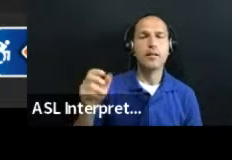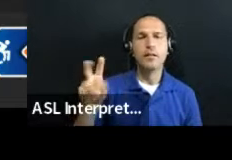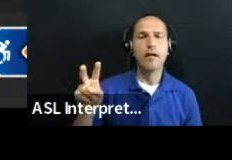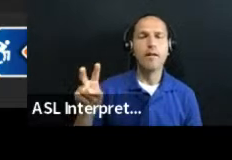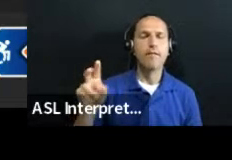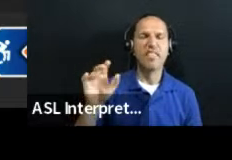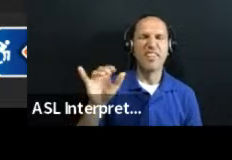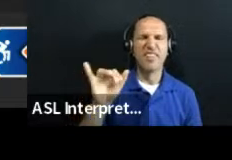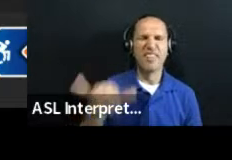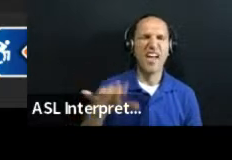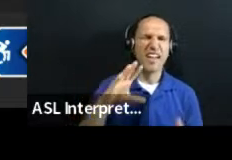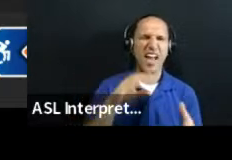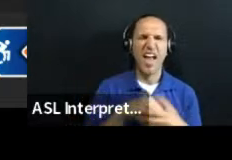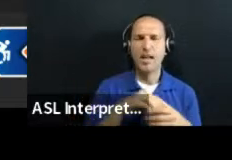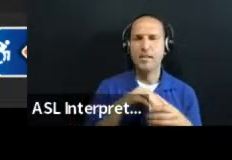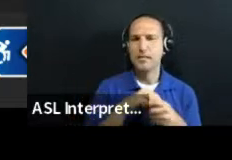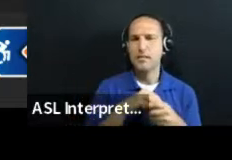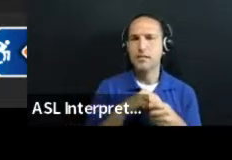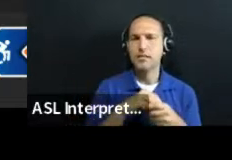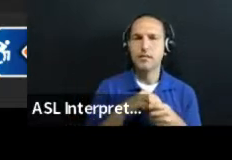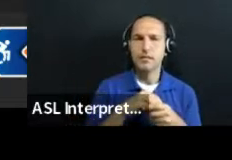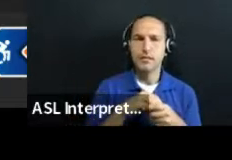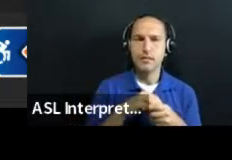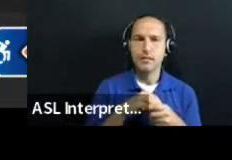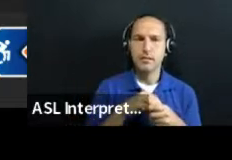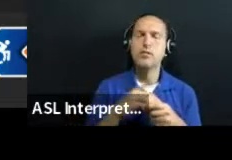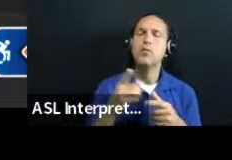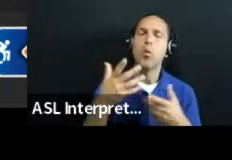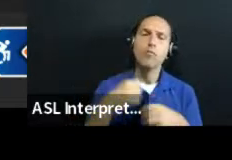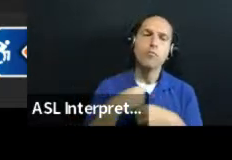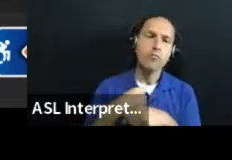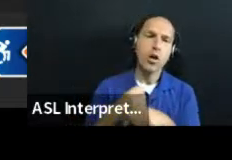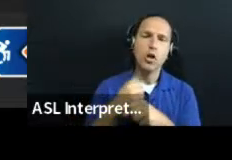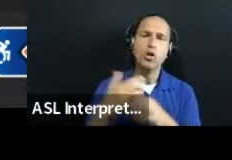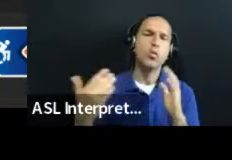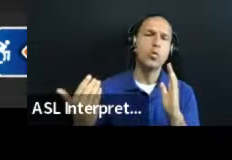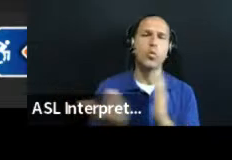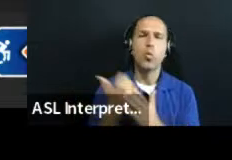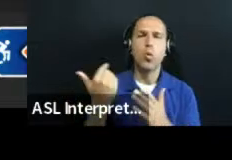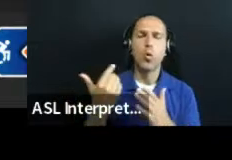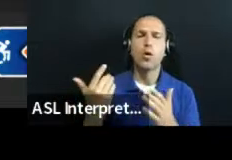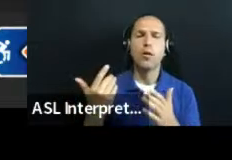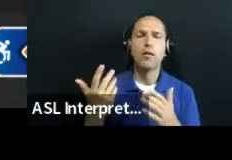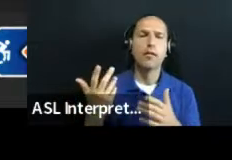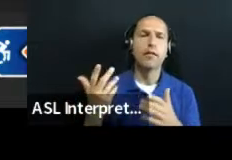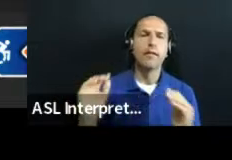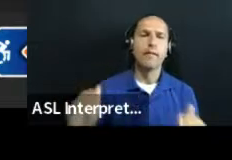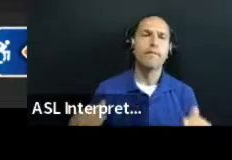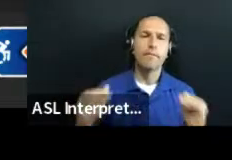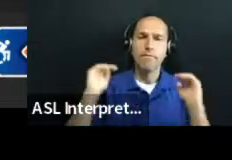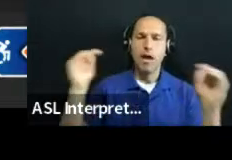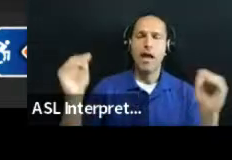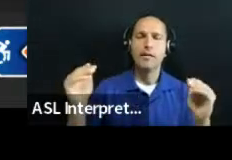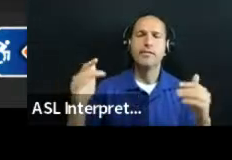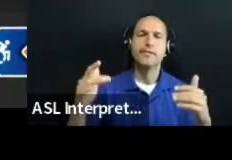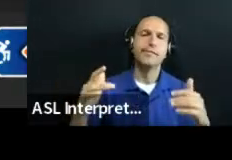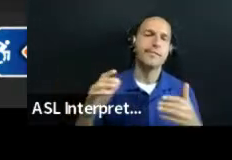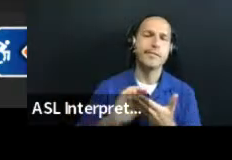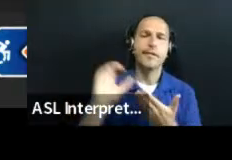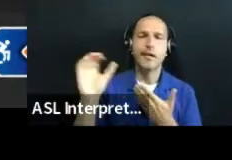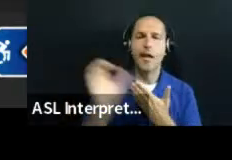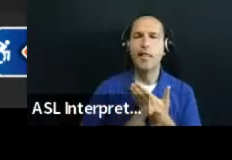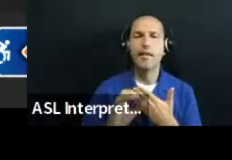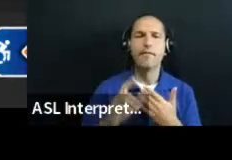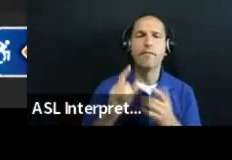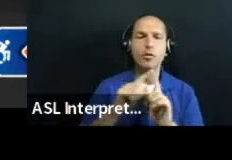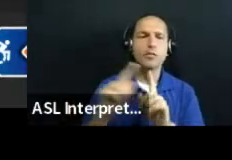content to produce a new events calendar that can be used on various pages for